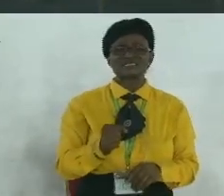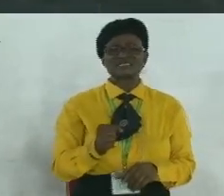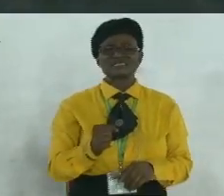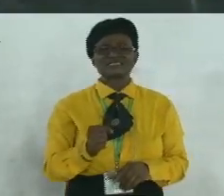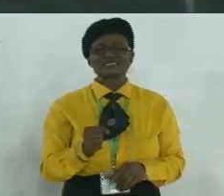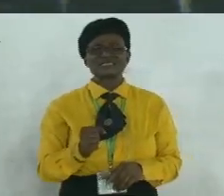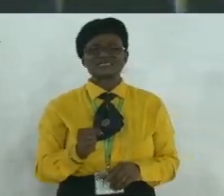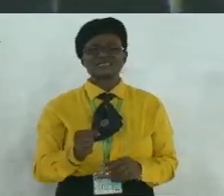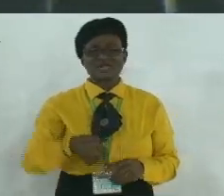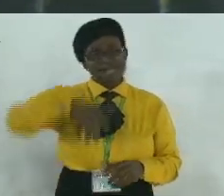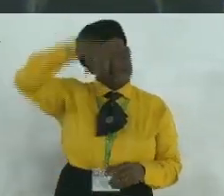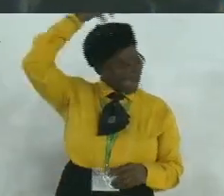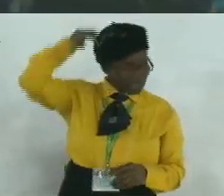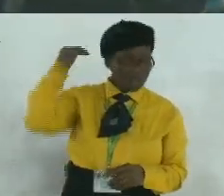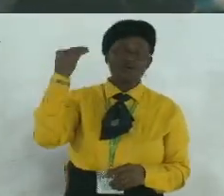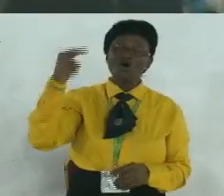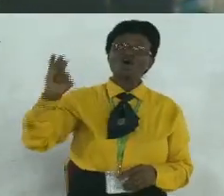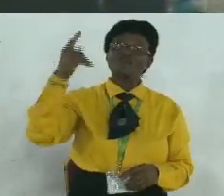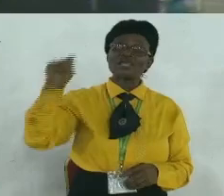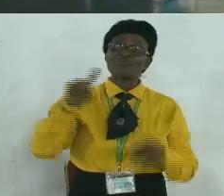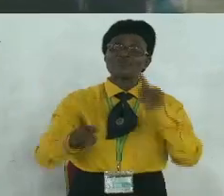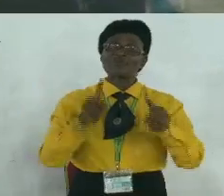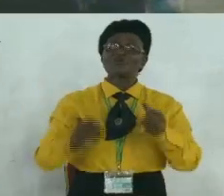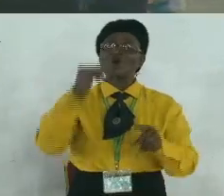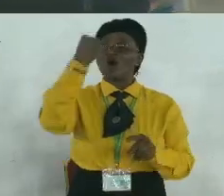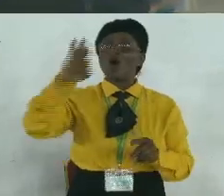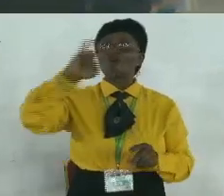the Lion of the tribe of Judah,